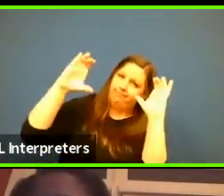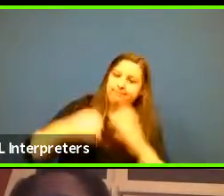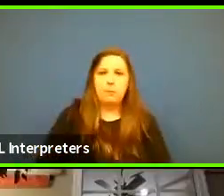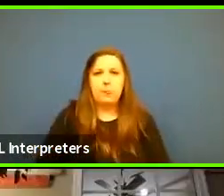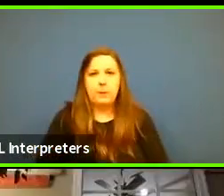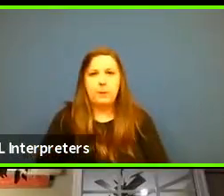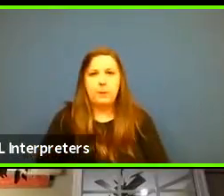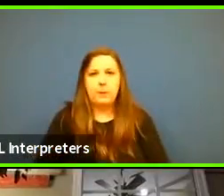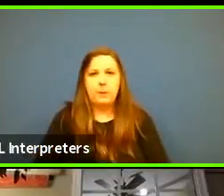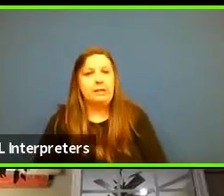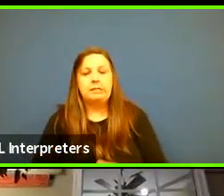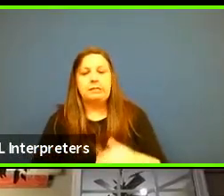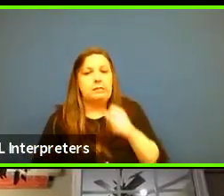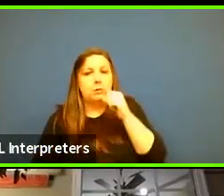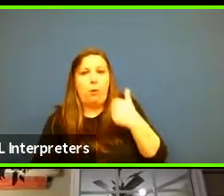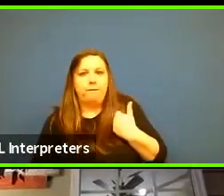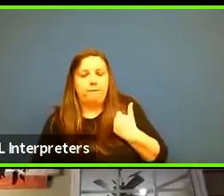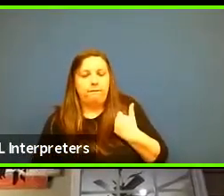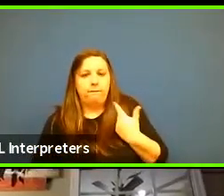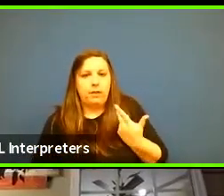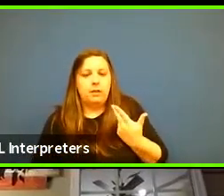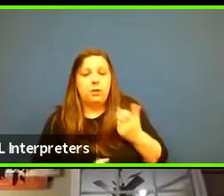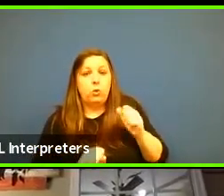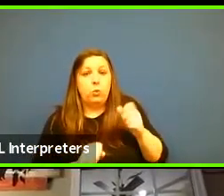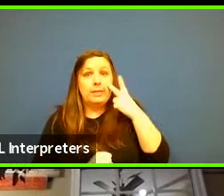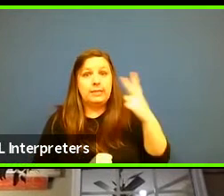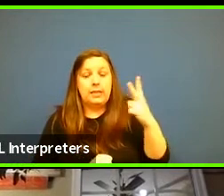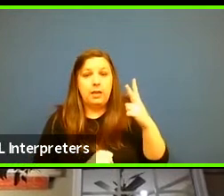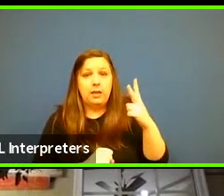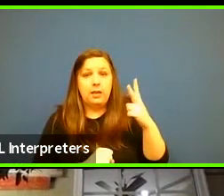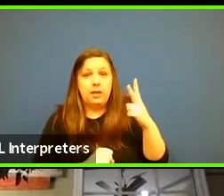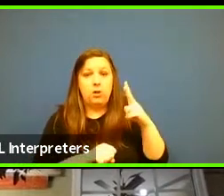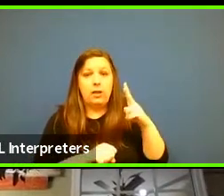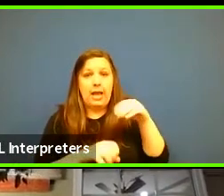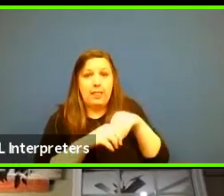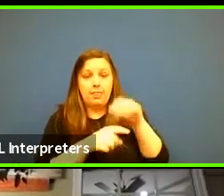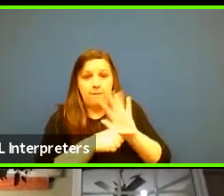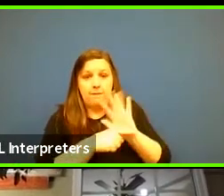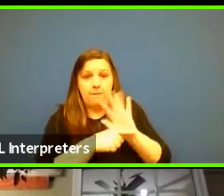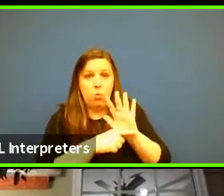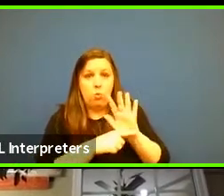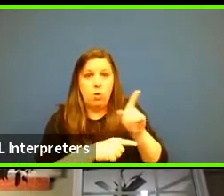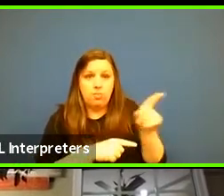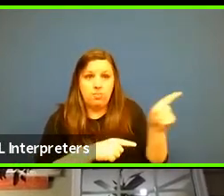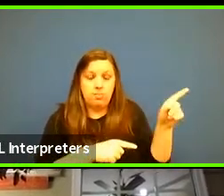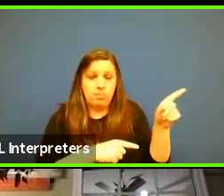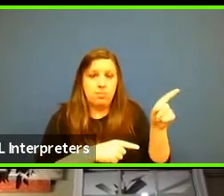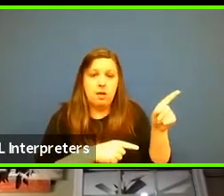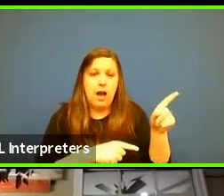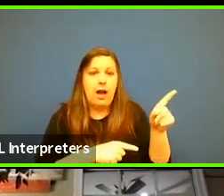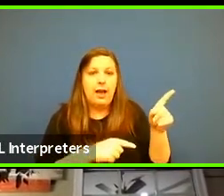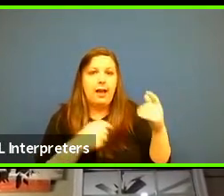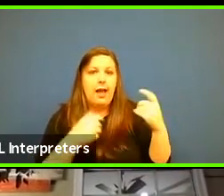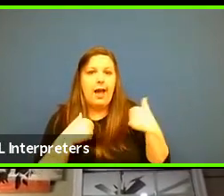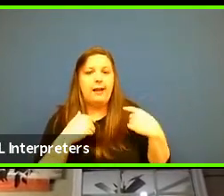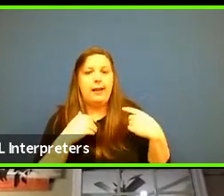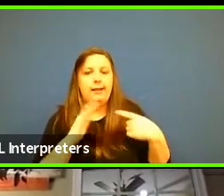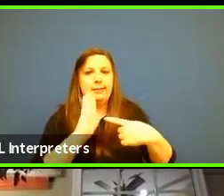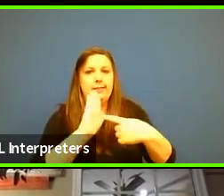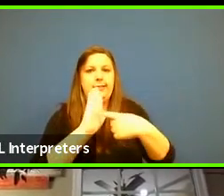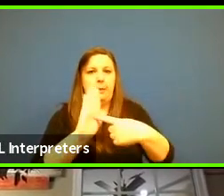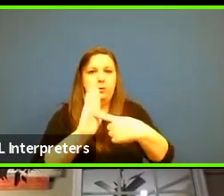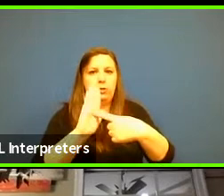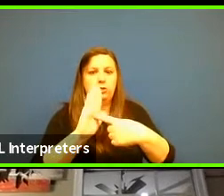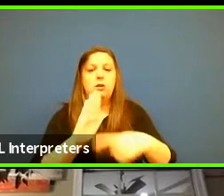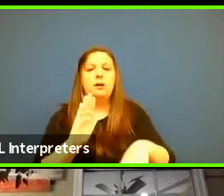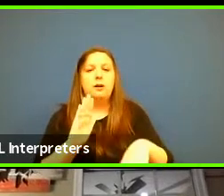I do not have, because you can see it on the video. Okay. I did do a demonstration